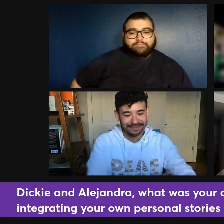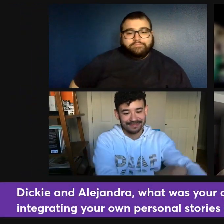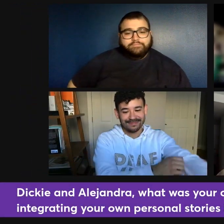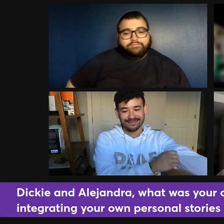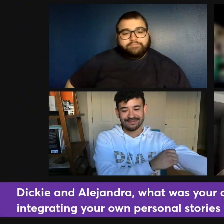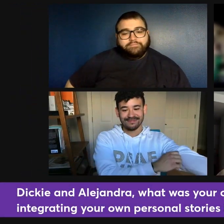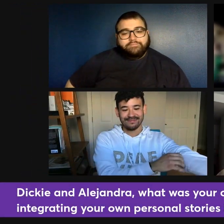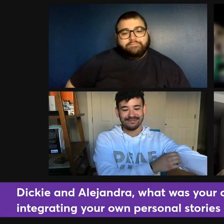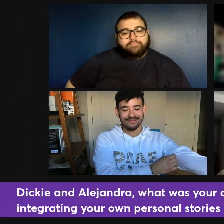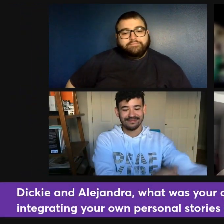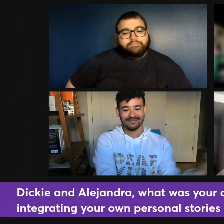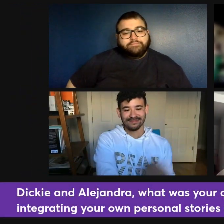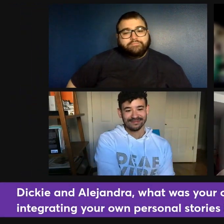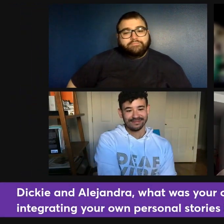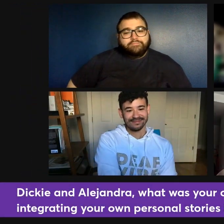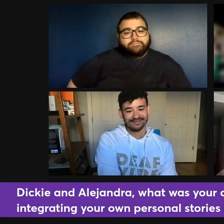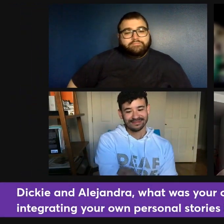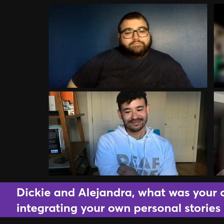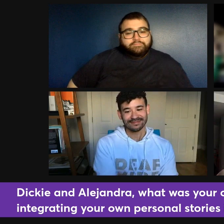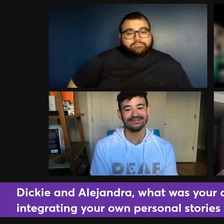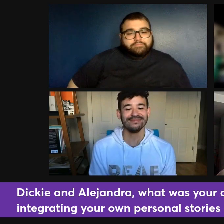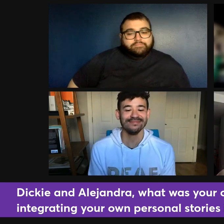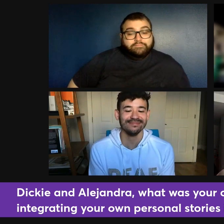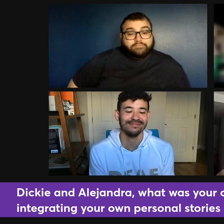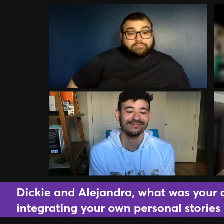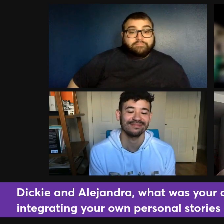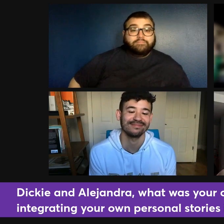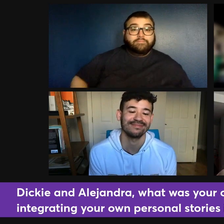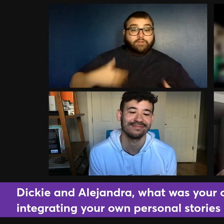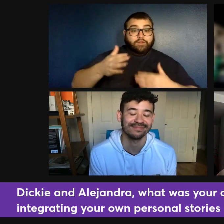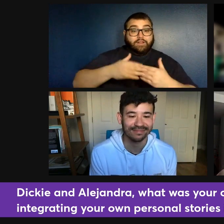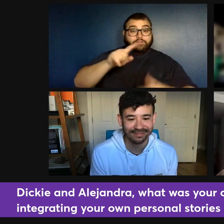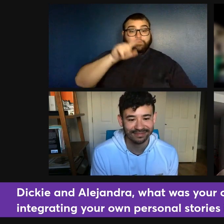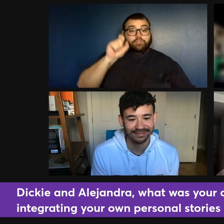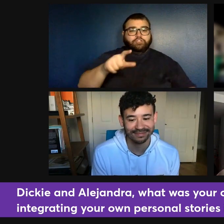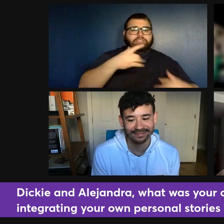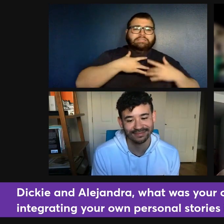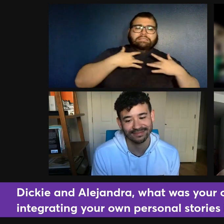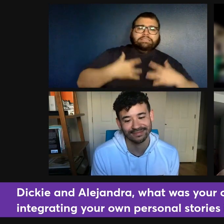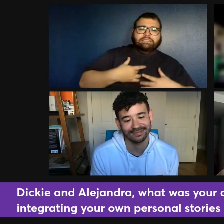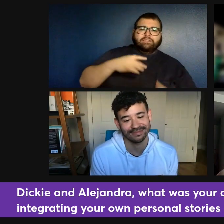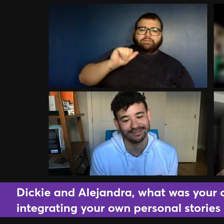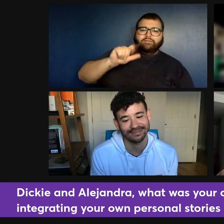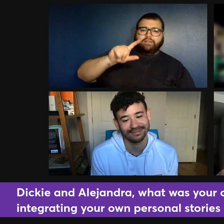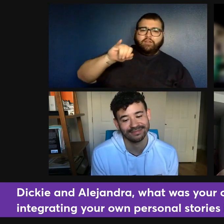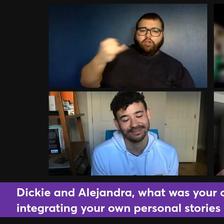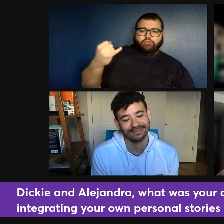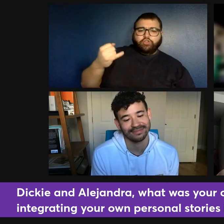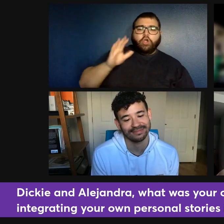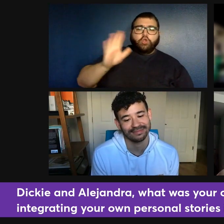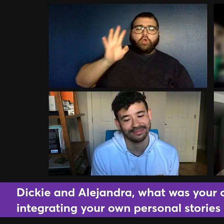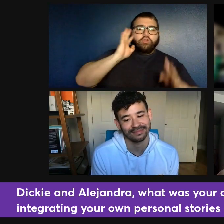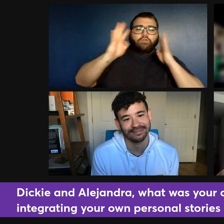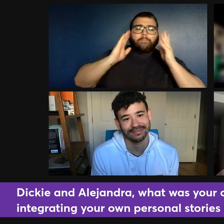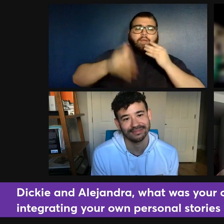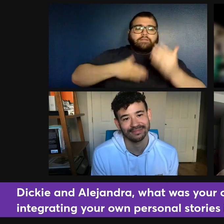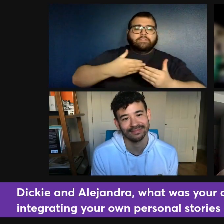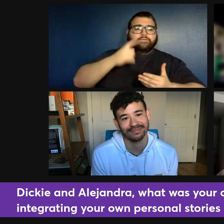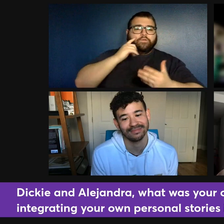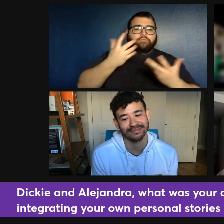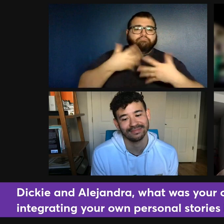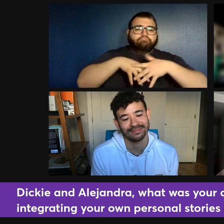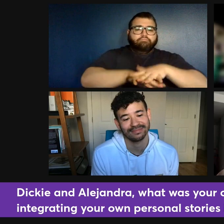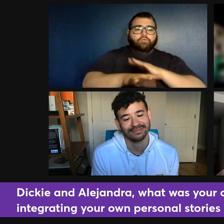All right. We're getting our next question prompt, and it says, Dickie and Alejandra, what was your creative process